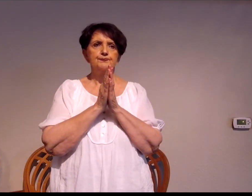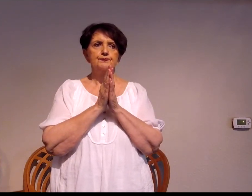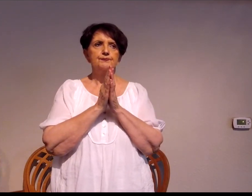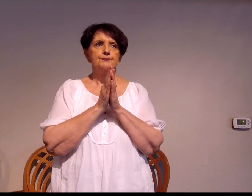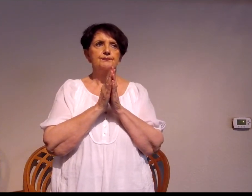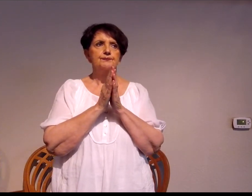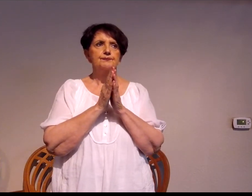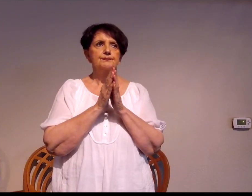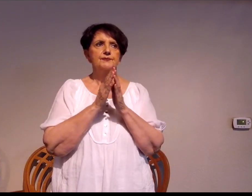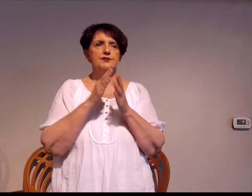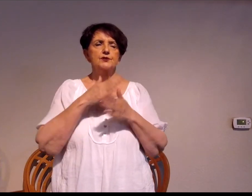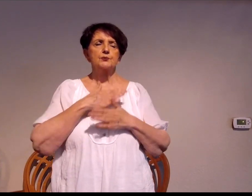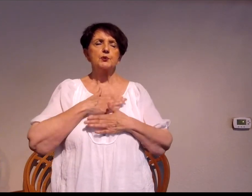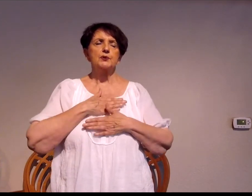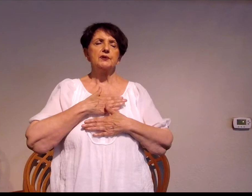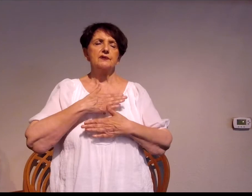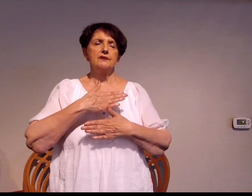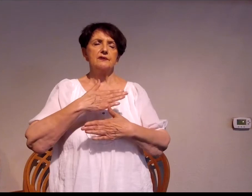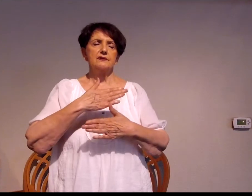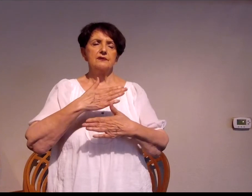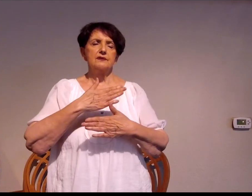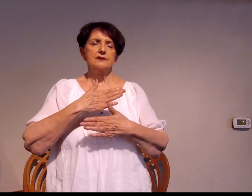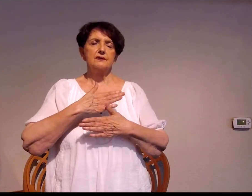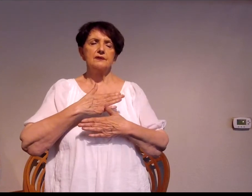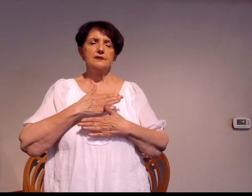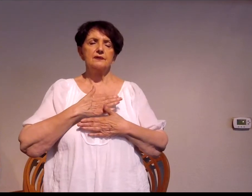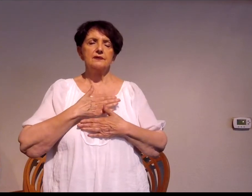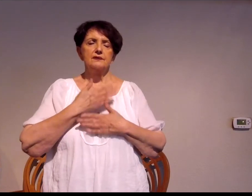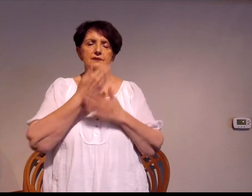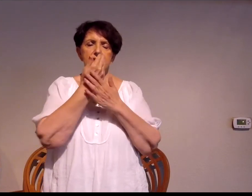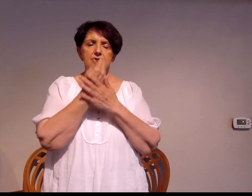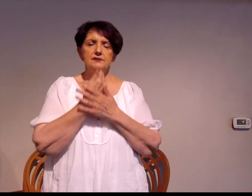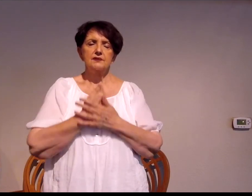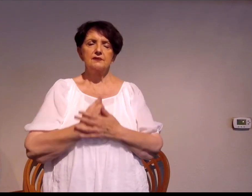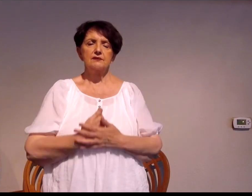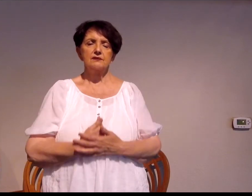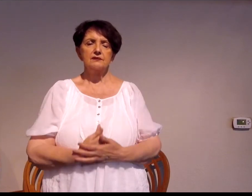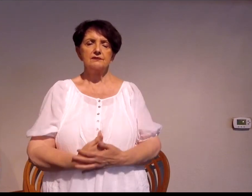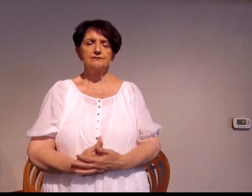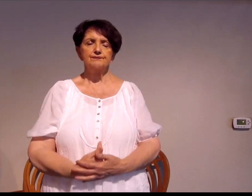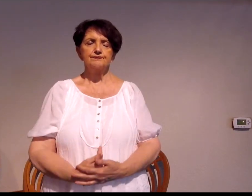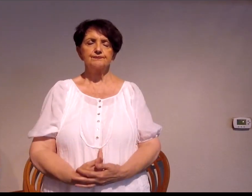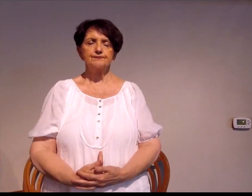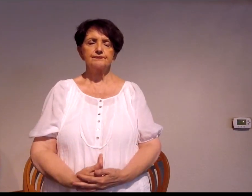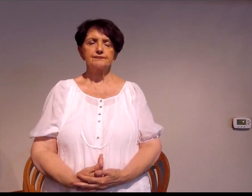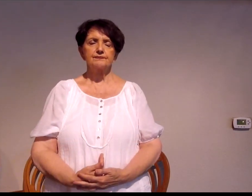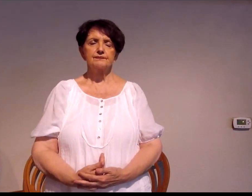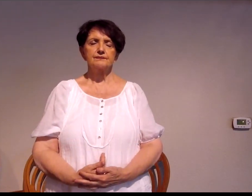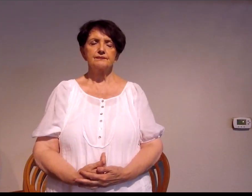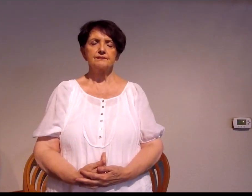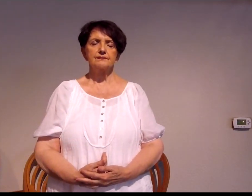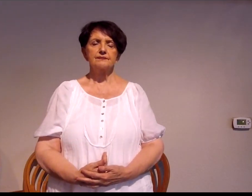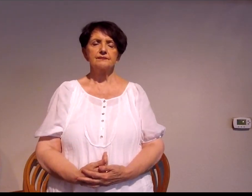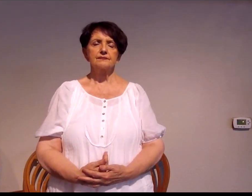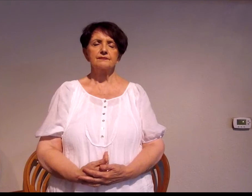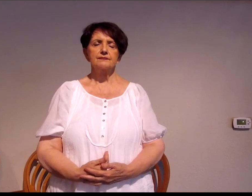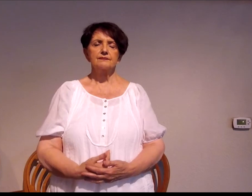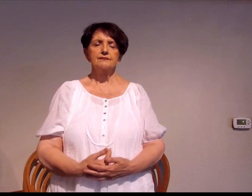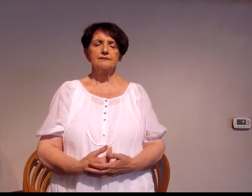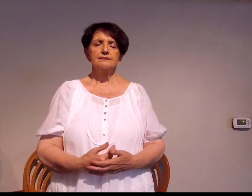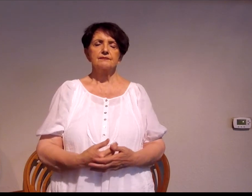And so we take that breath, that centering breath that moves us in and